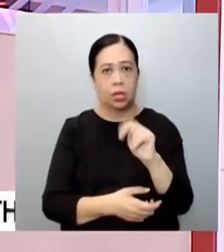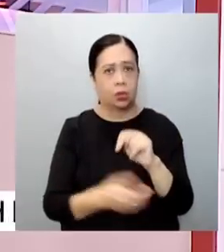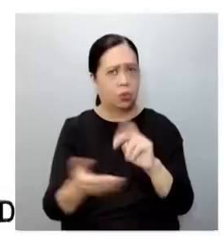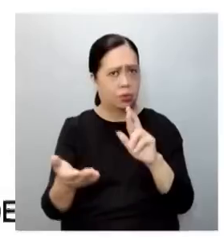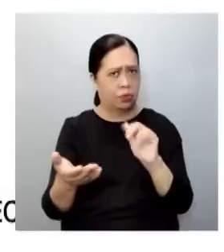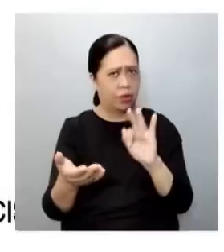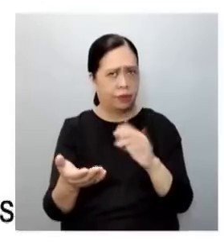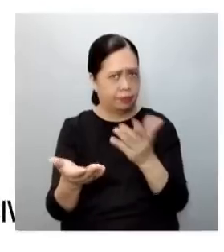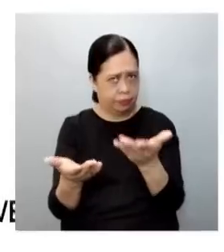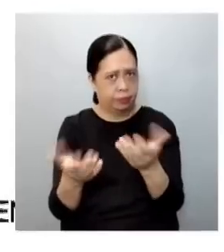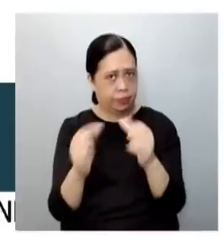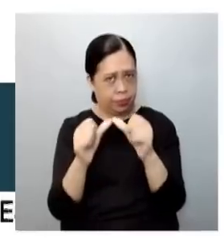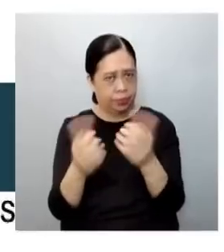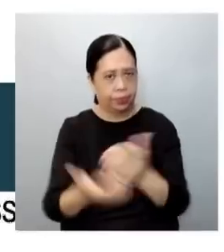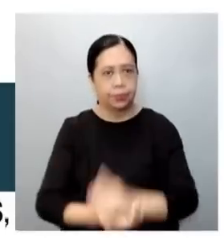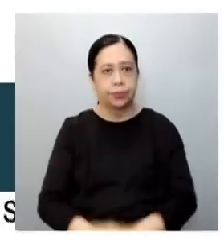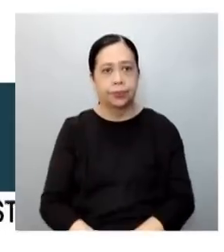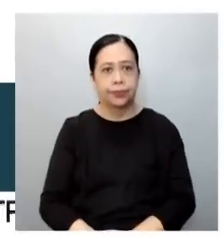ahead.